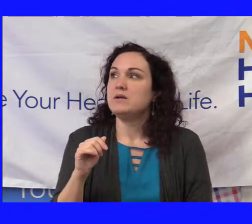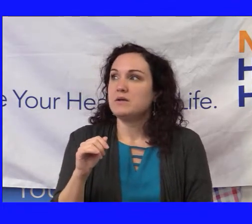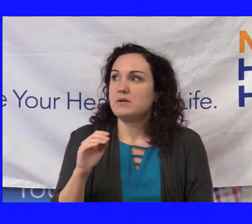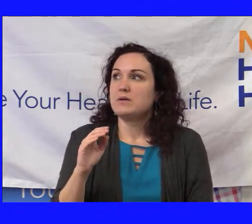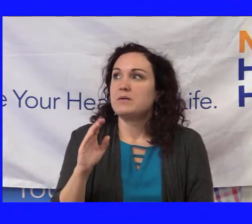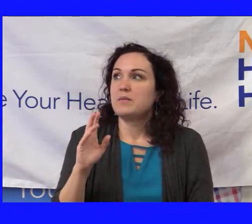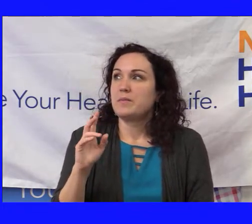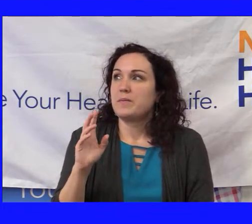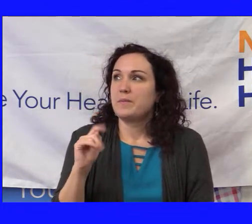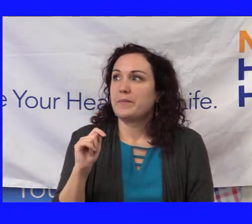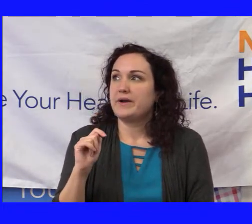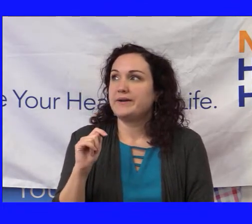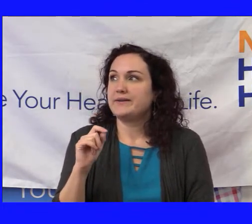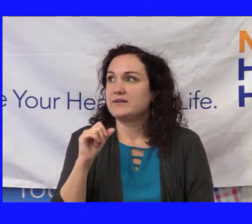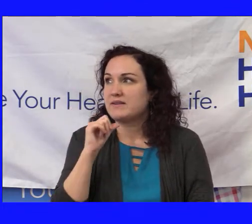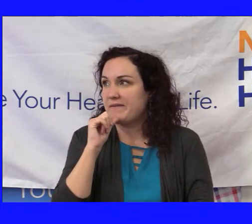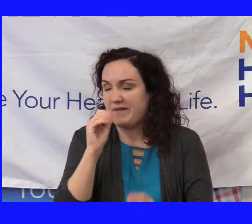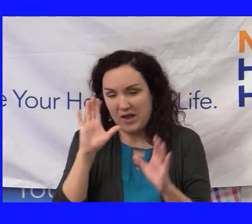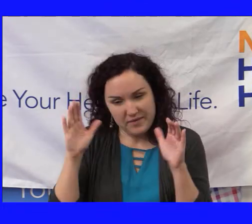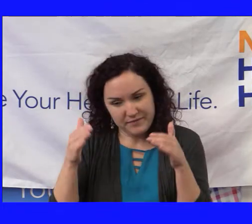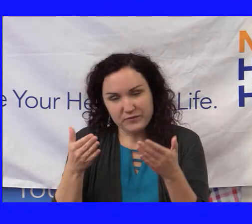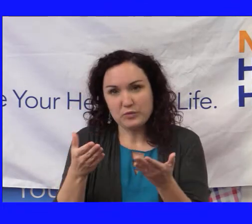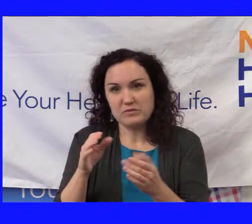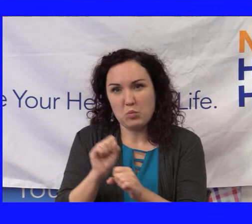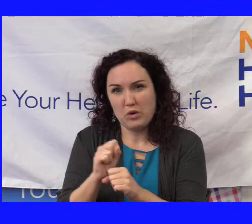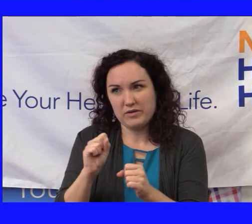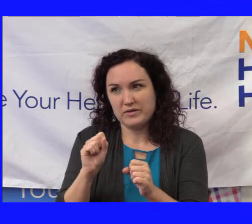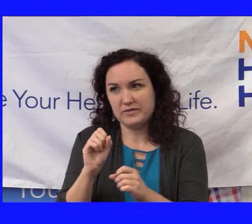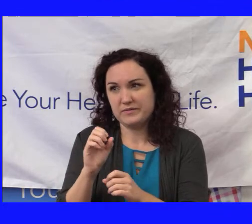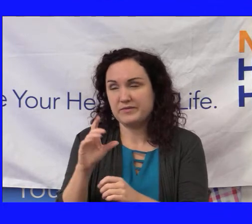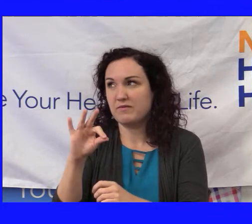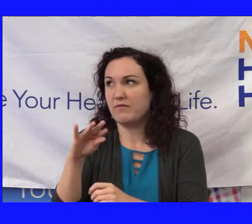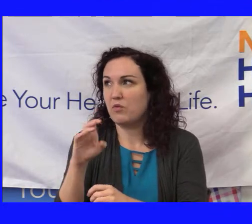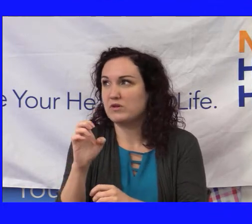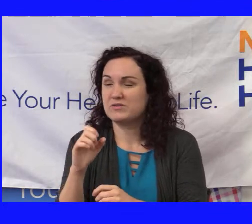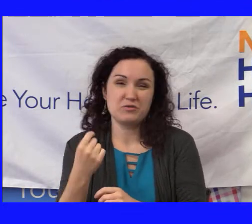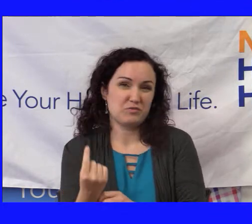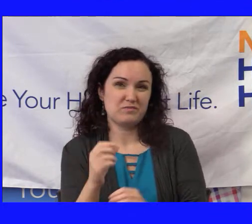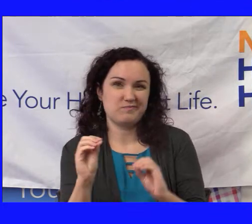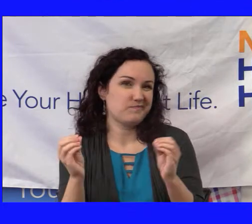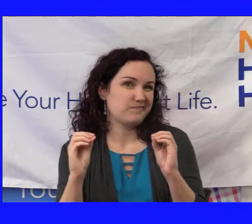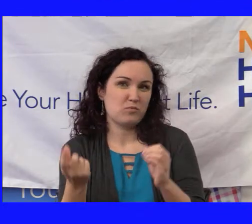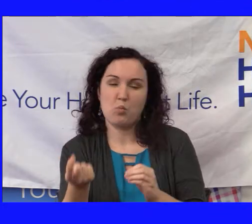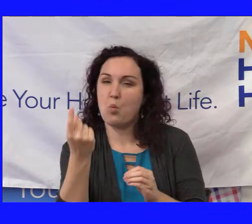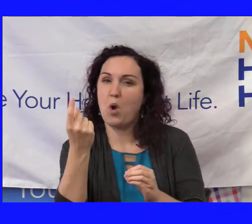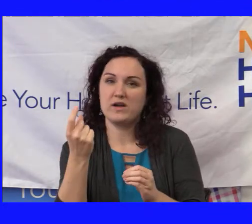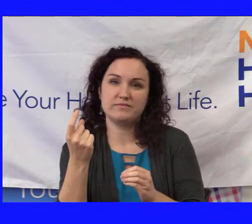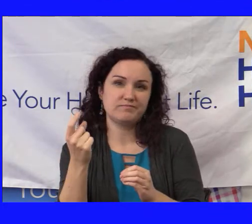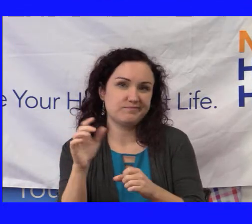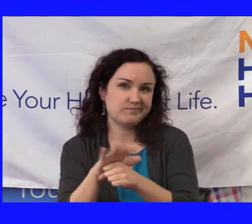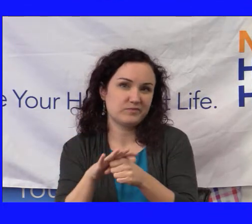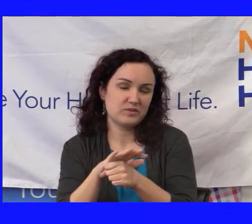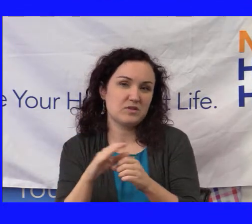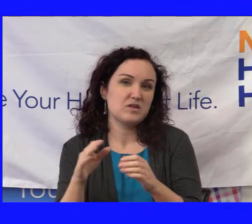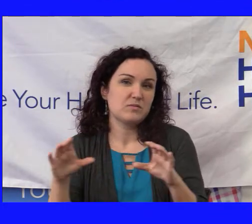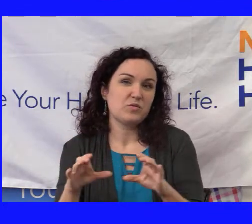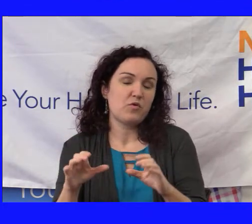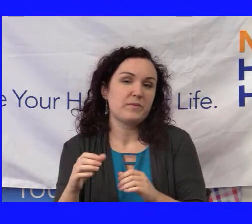such a decentralized workforce, and there's no single location that is performing the services for us.